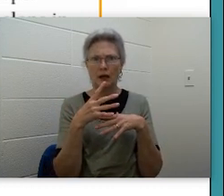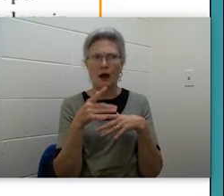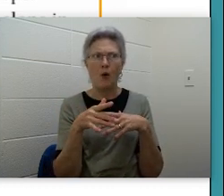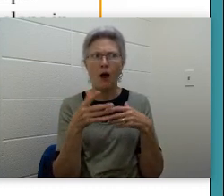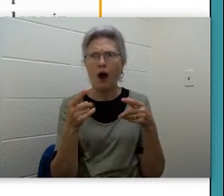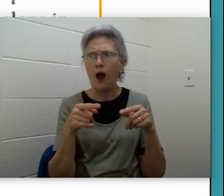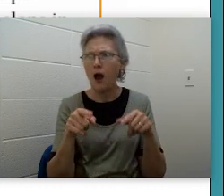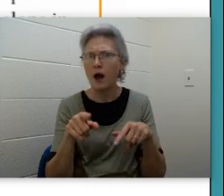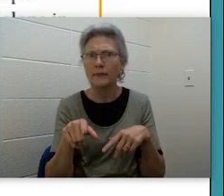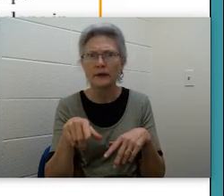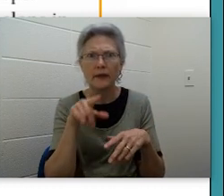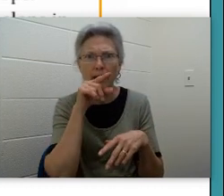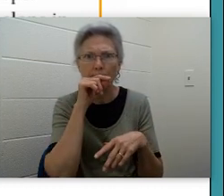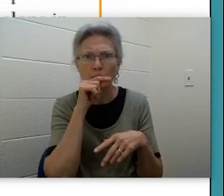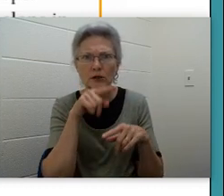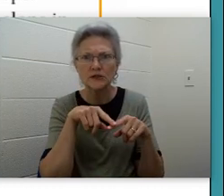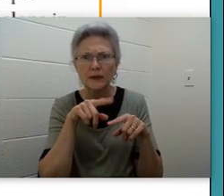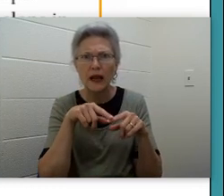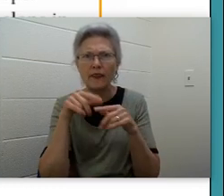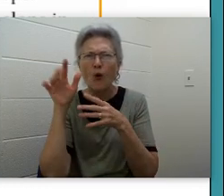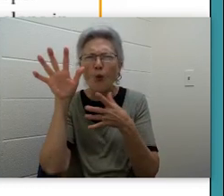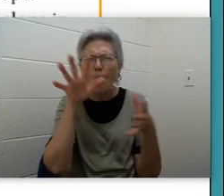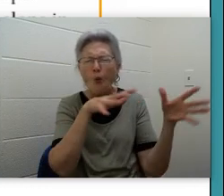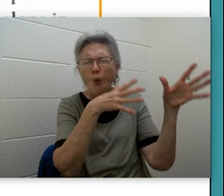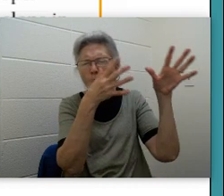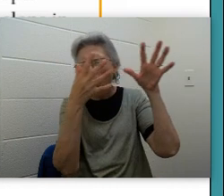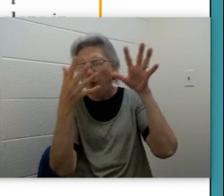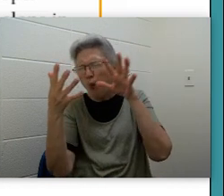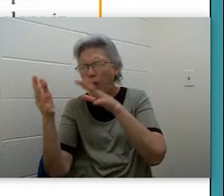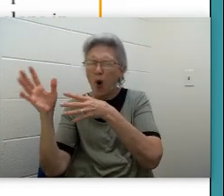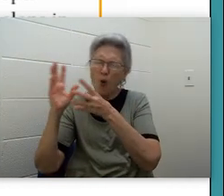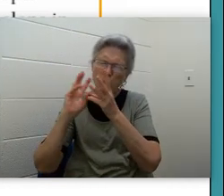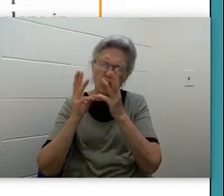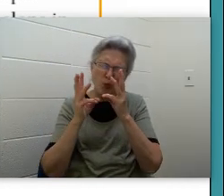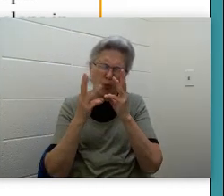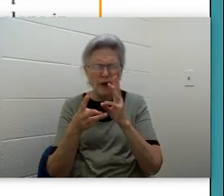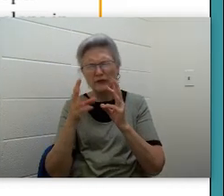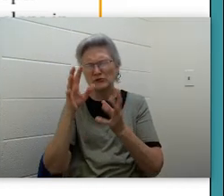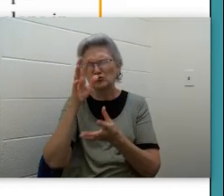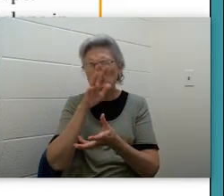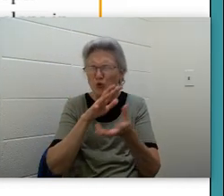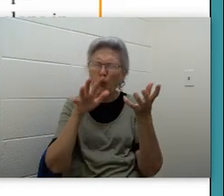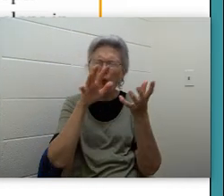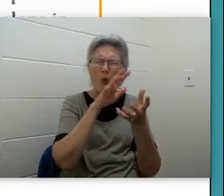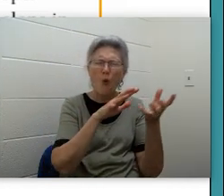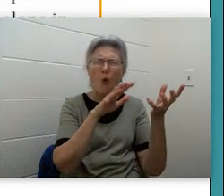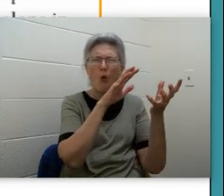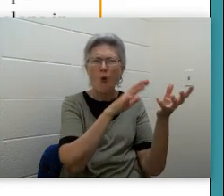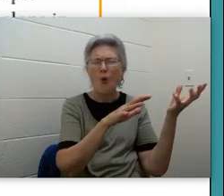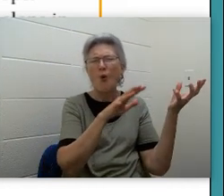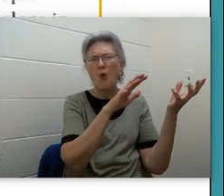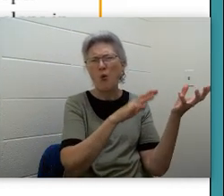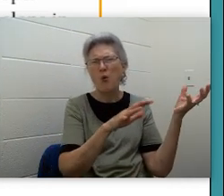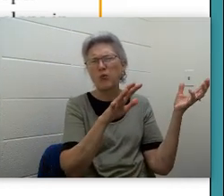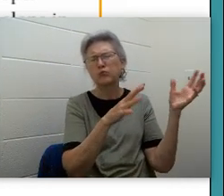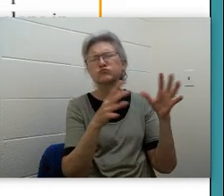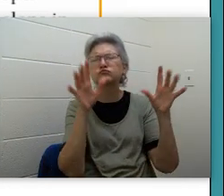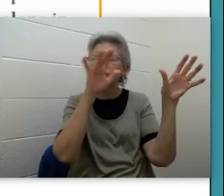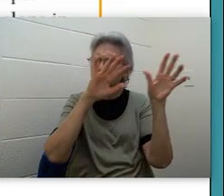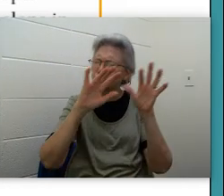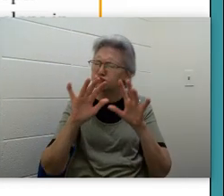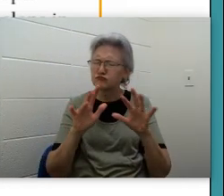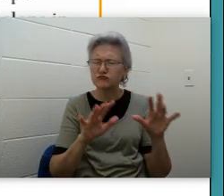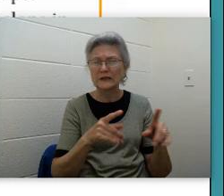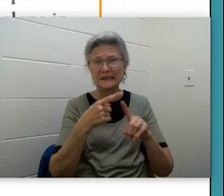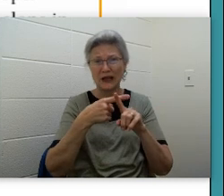to that bird based off the weather conditions. He described it as, it was windy and snowy and